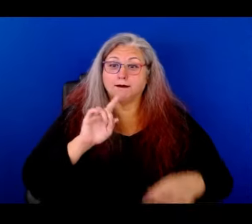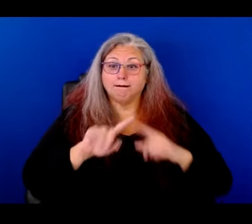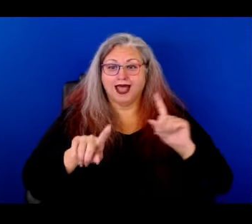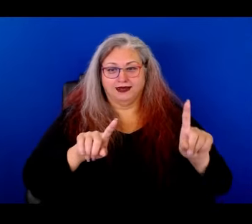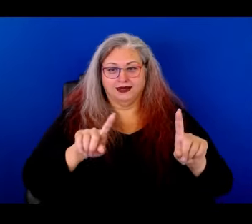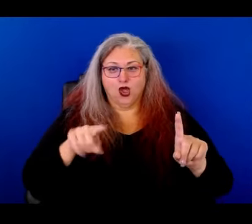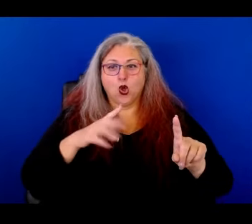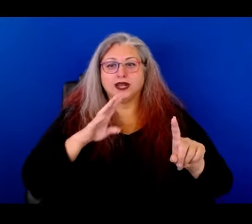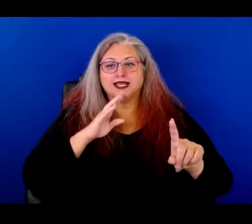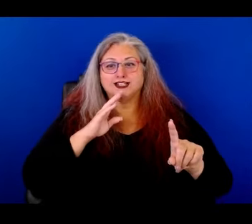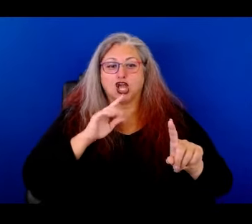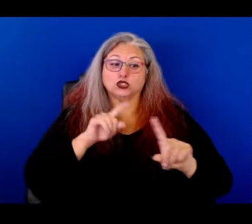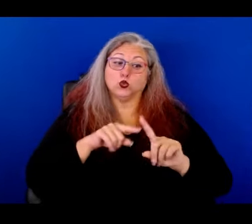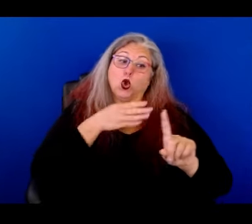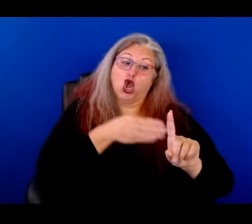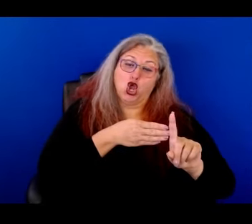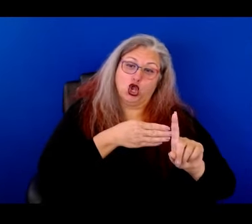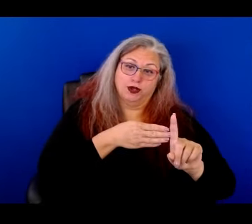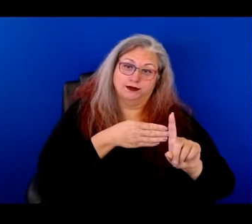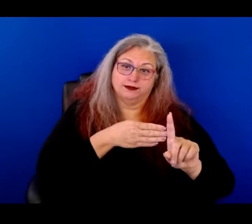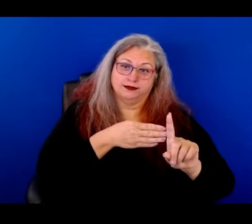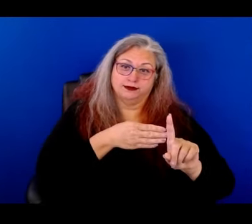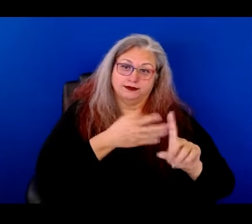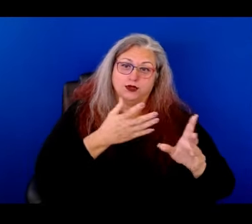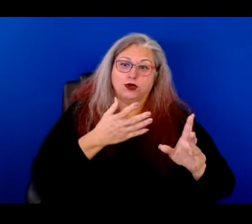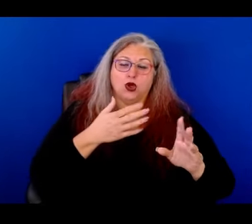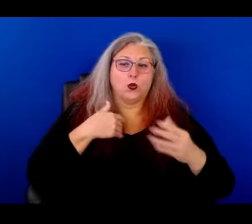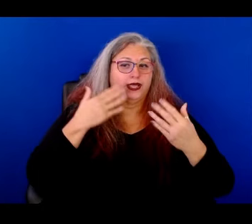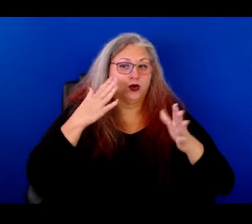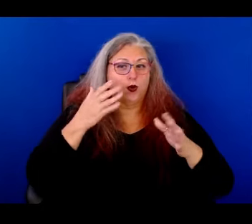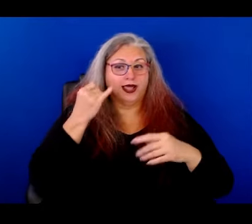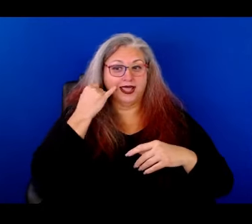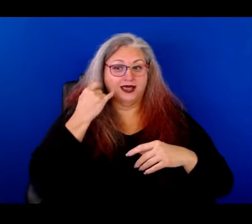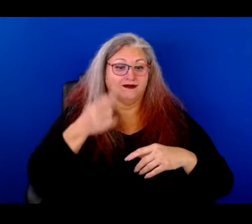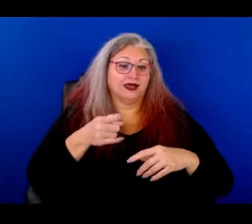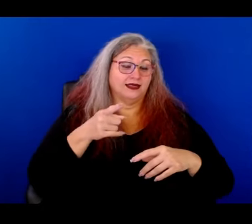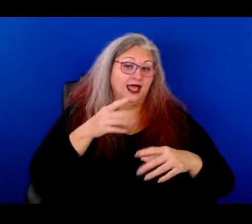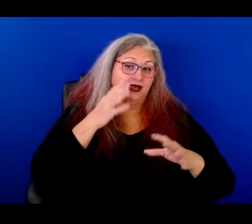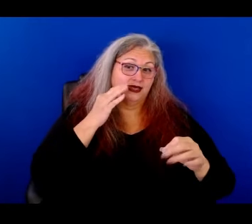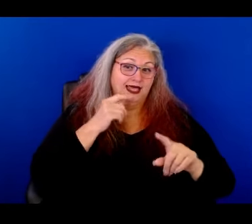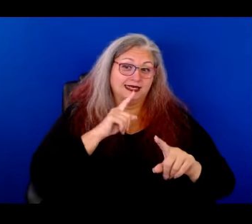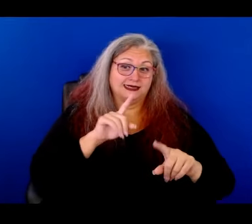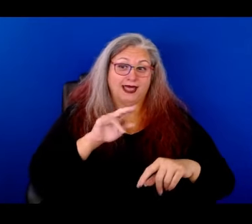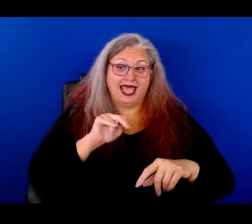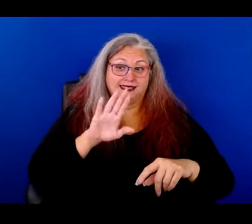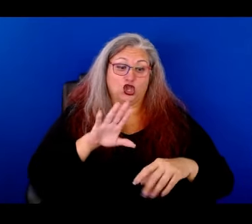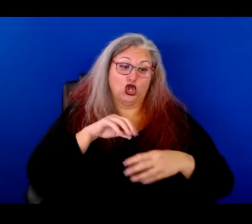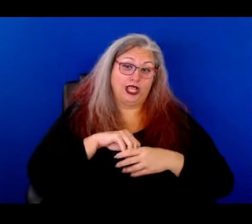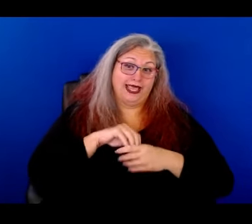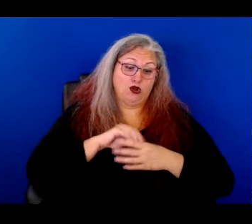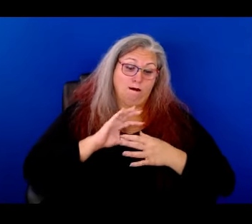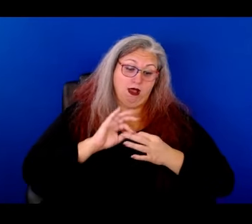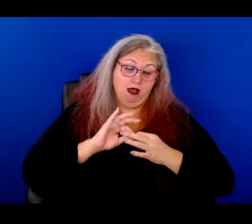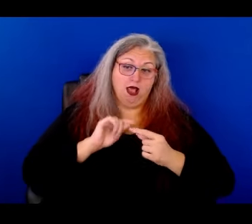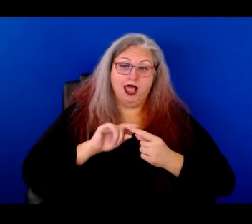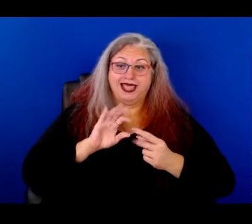it only talks to her. So we don't know if the cat is Bayan's inner monologue,